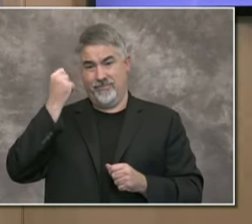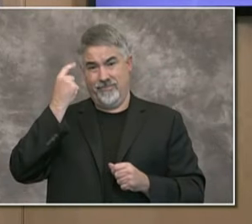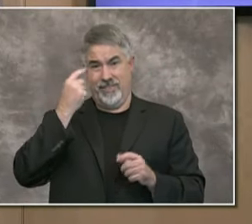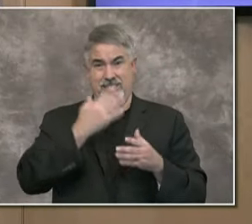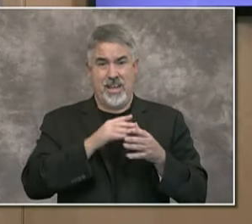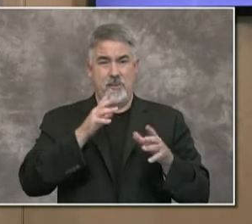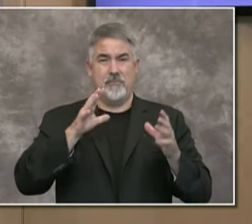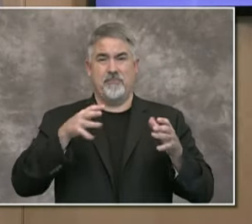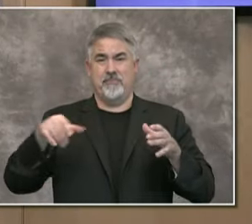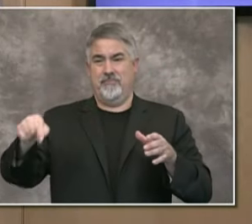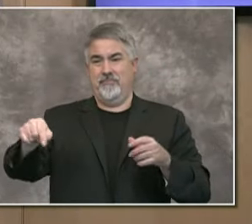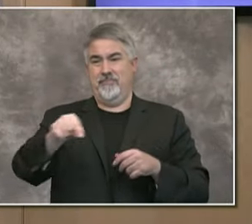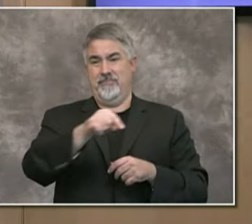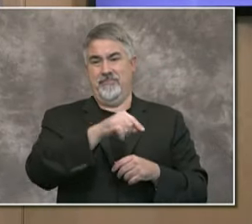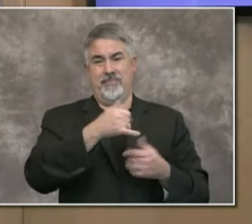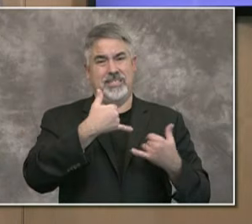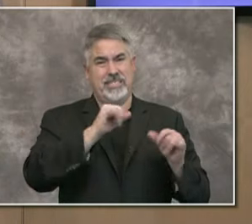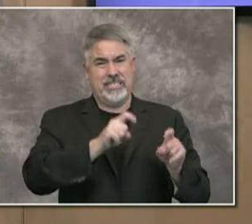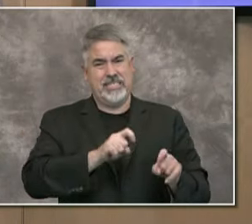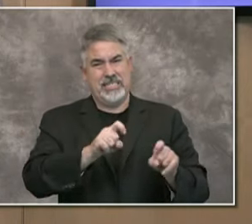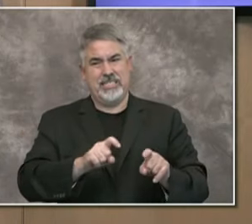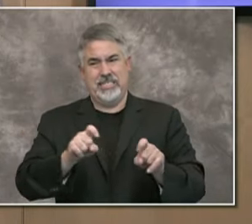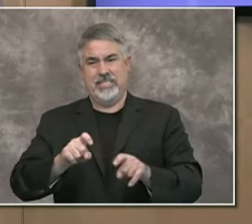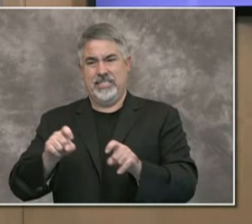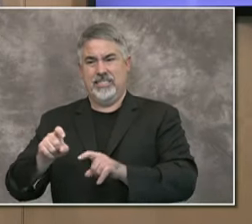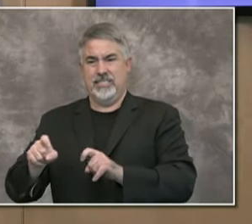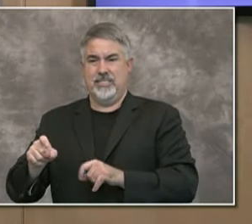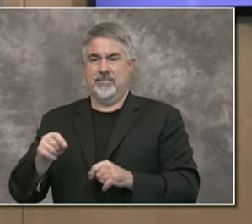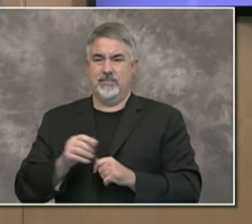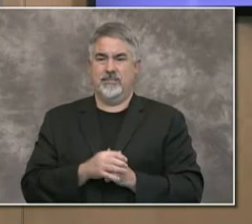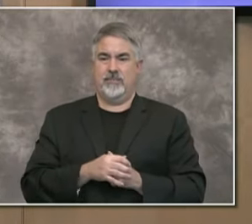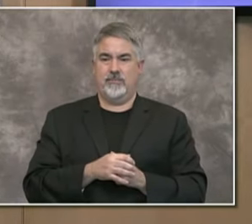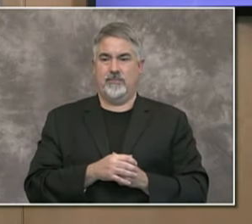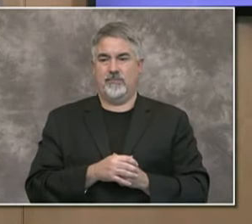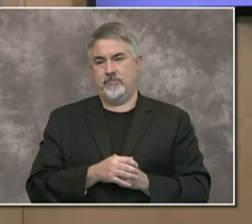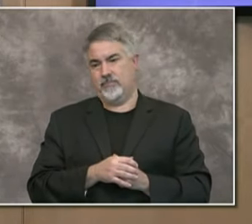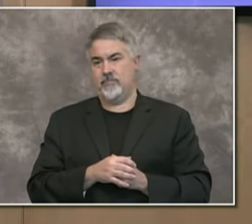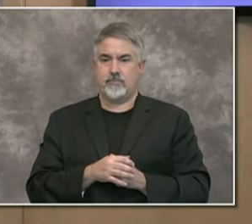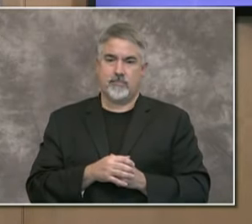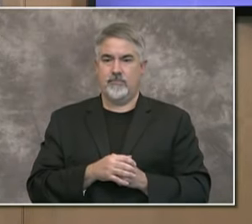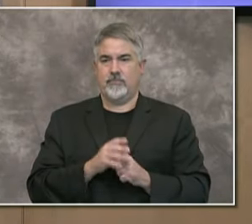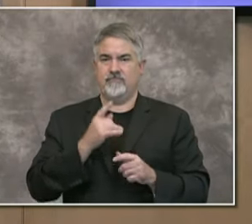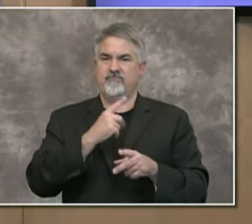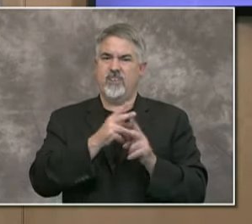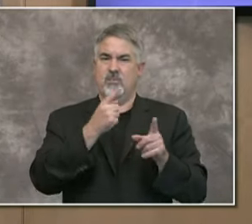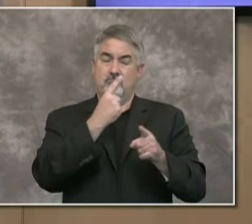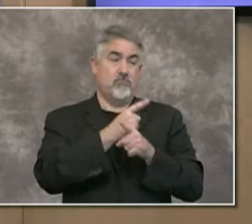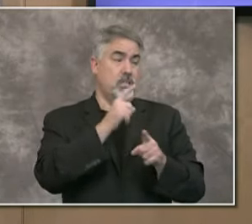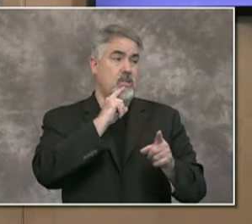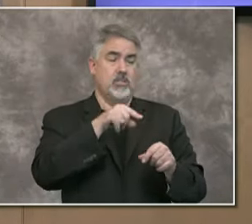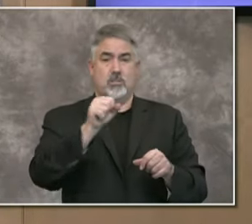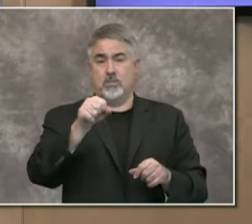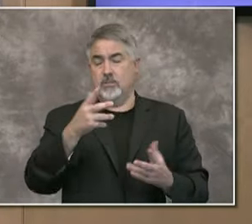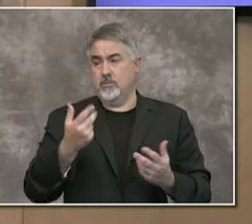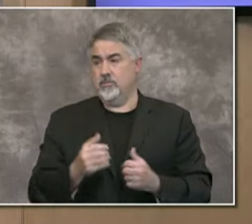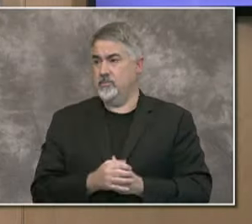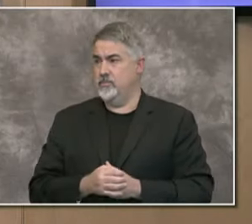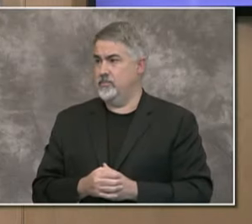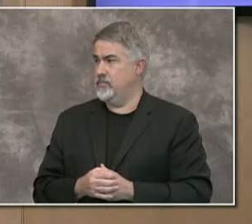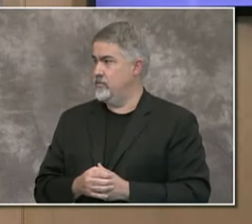test results and so forth. So the premise of your question is actually very thoughtful and very accurate. Thank you, Will.